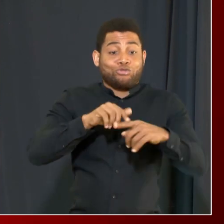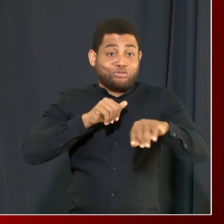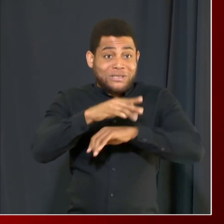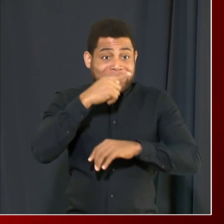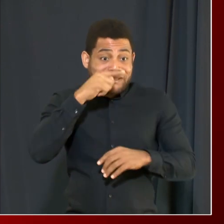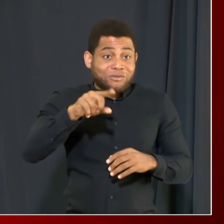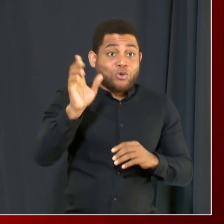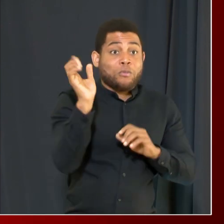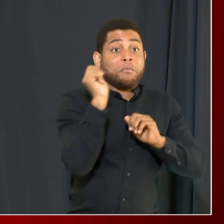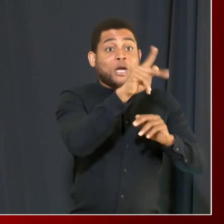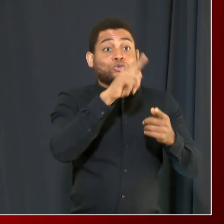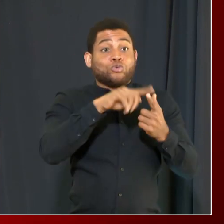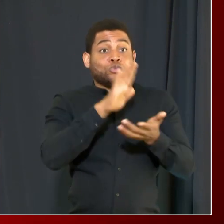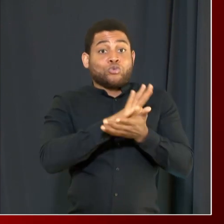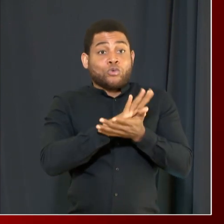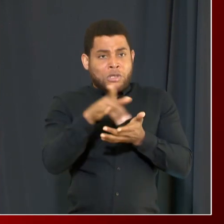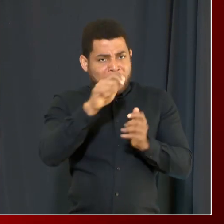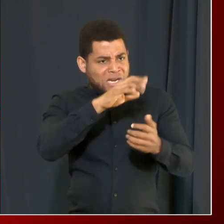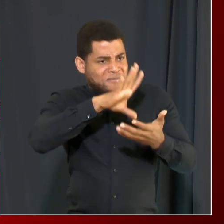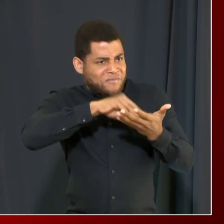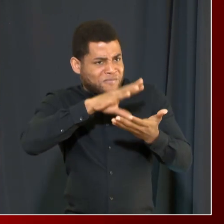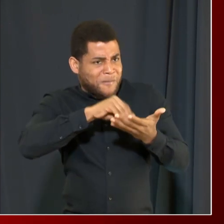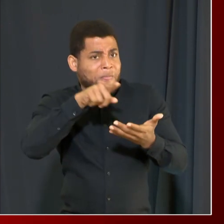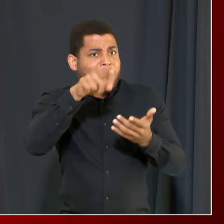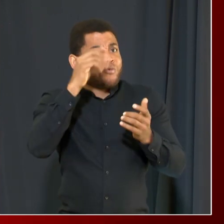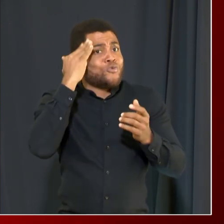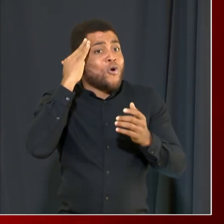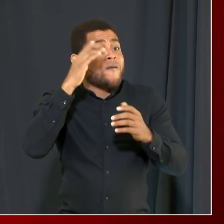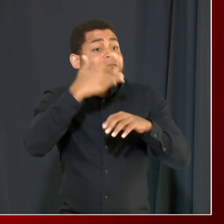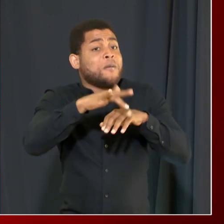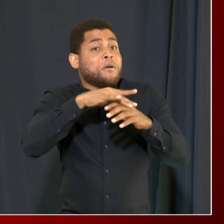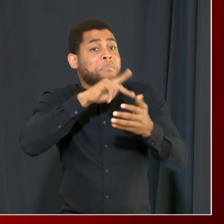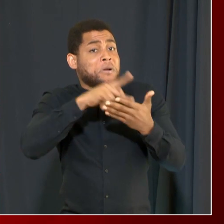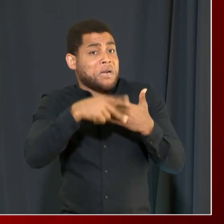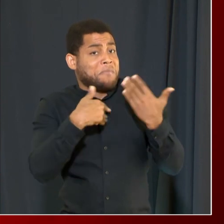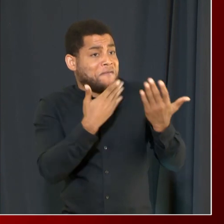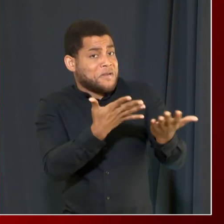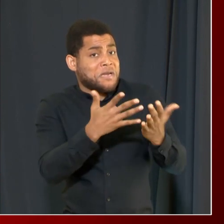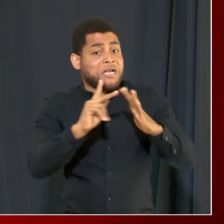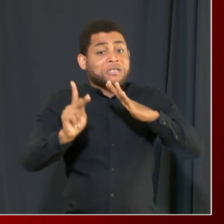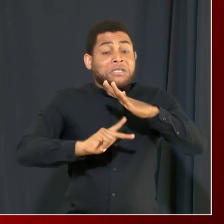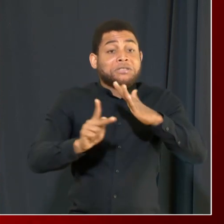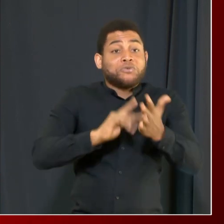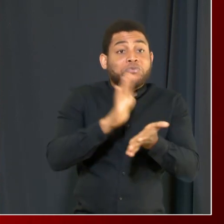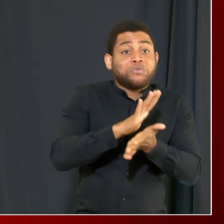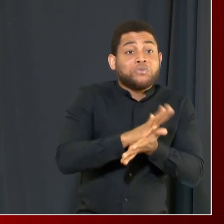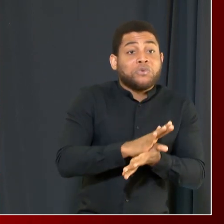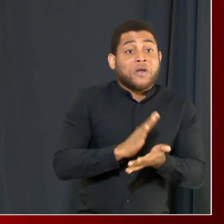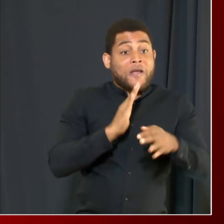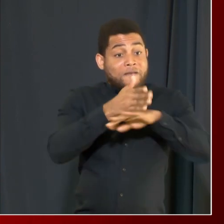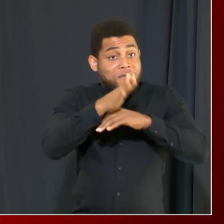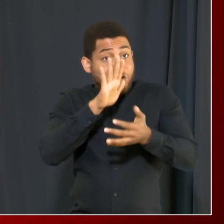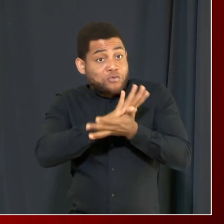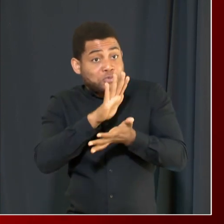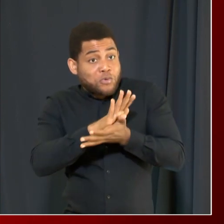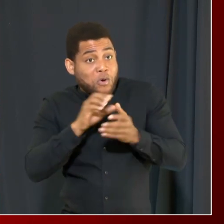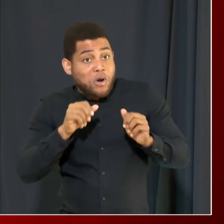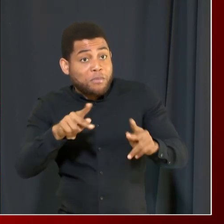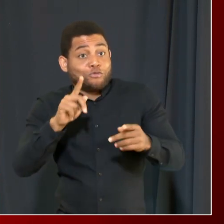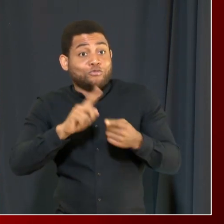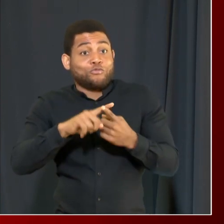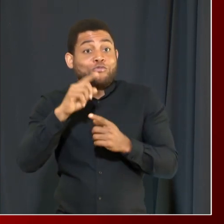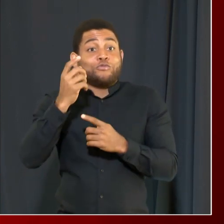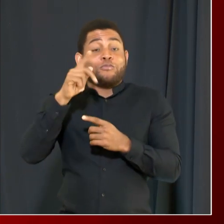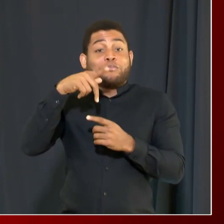programs that are available, learning about preschool, after-school opportunities, DPR opportunities that support